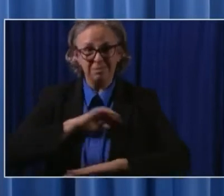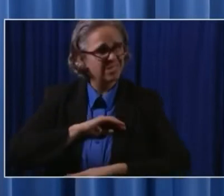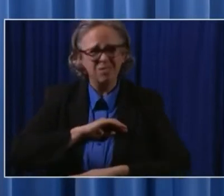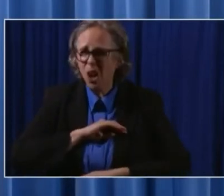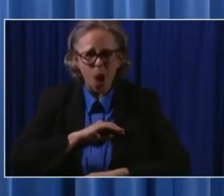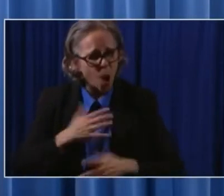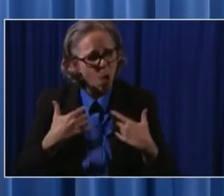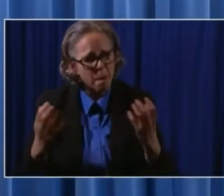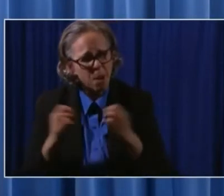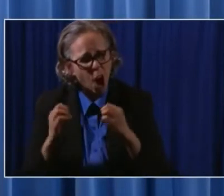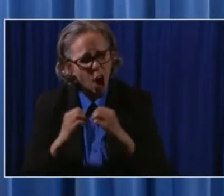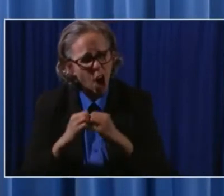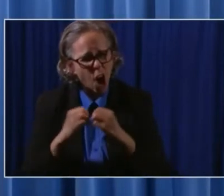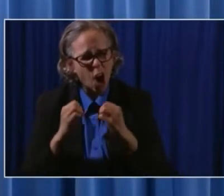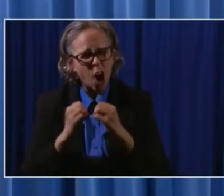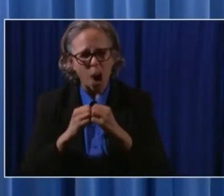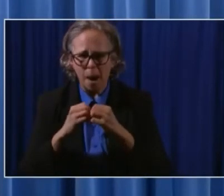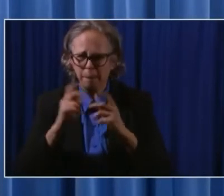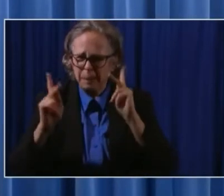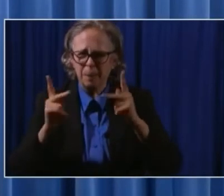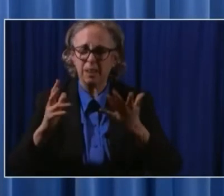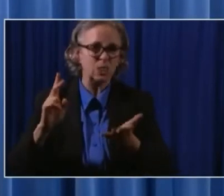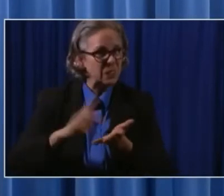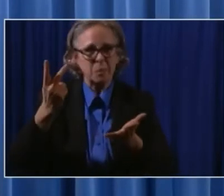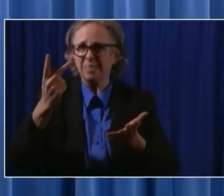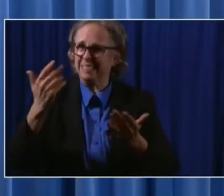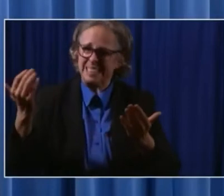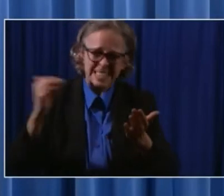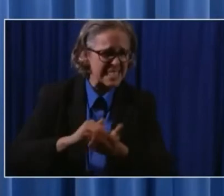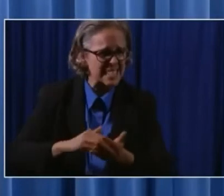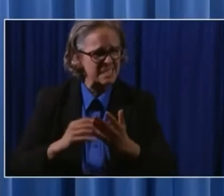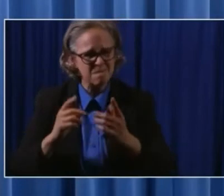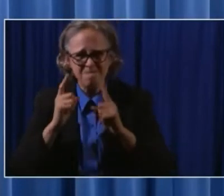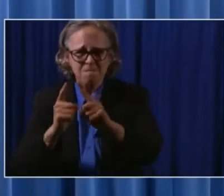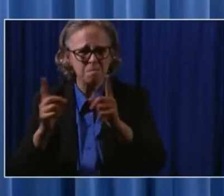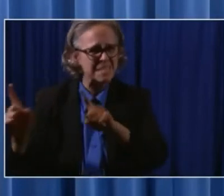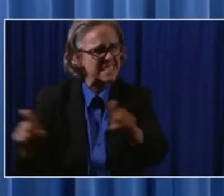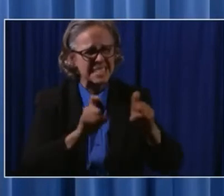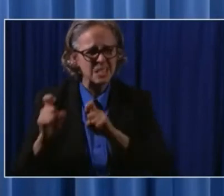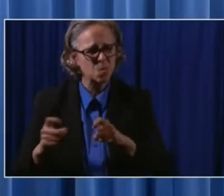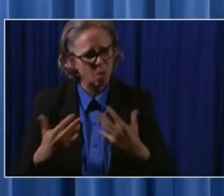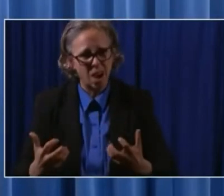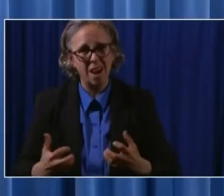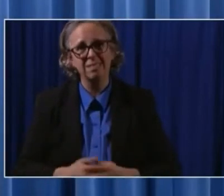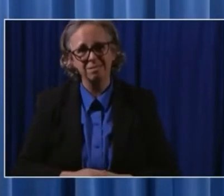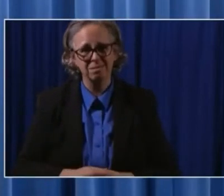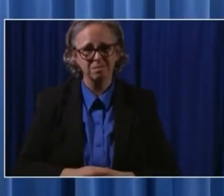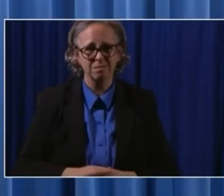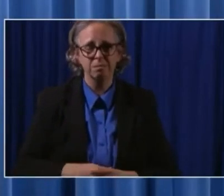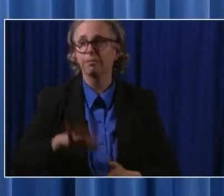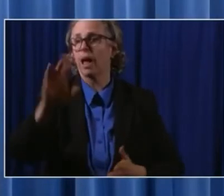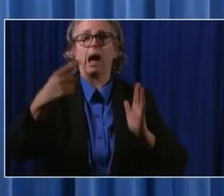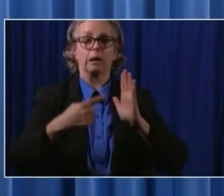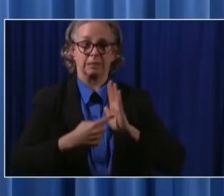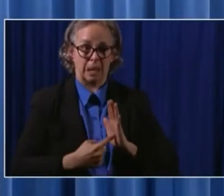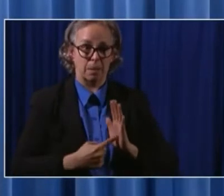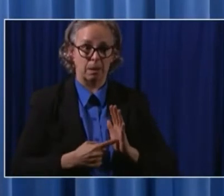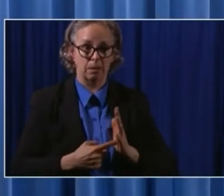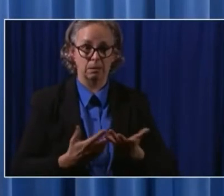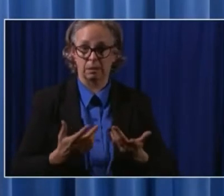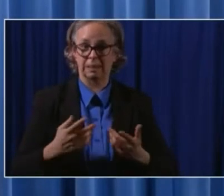like to be, and we'd like to double what we have now. We're going to go into testing, for example,